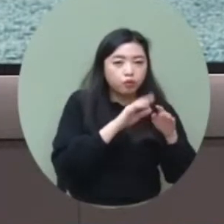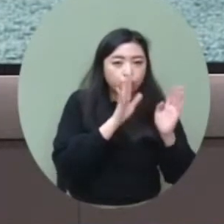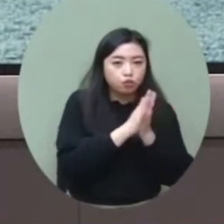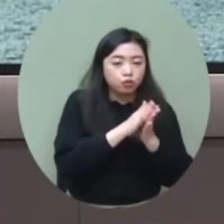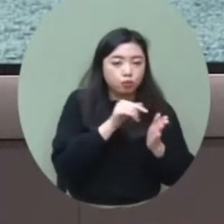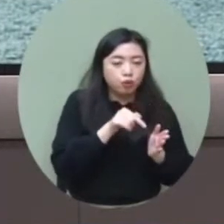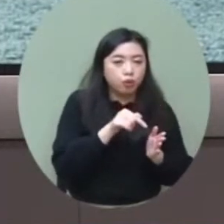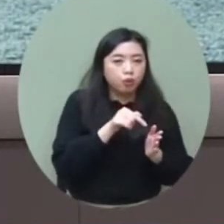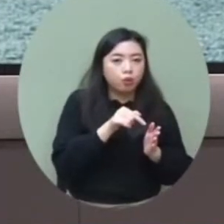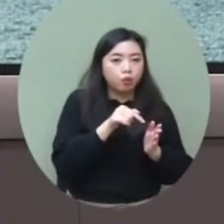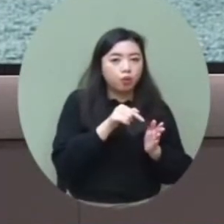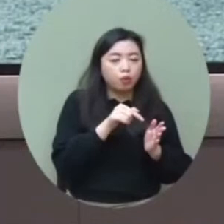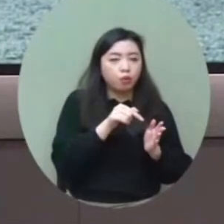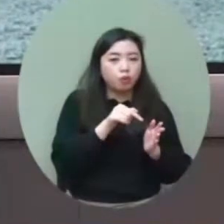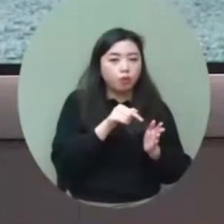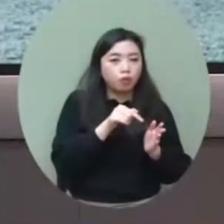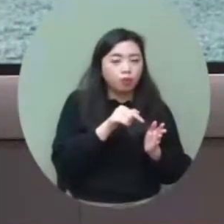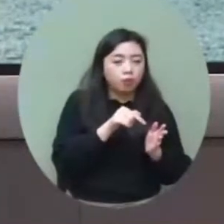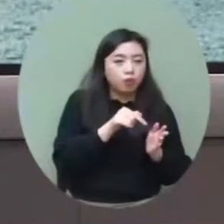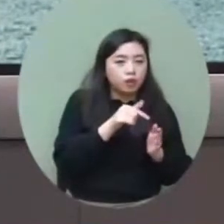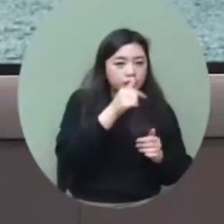At present, all the samples